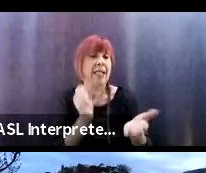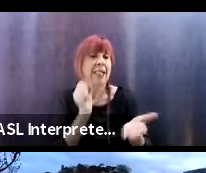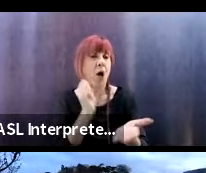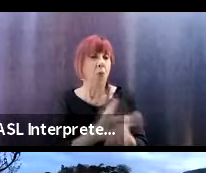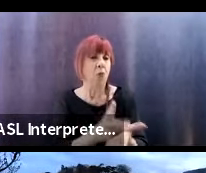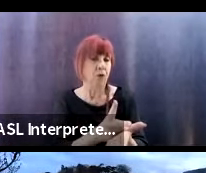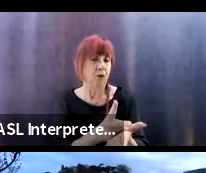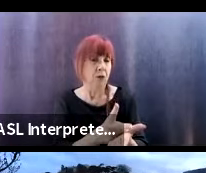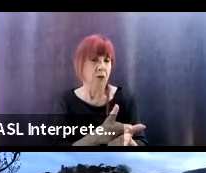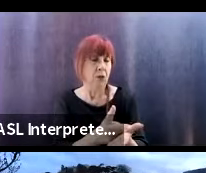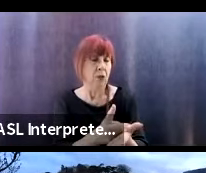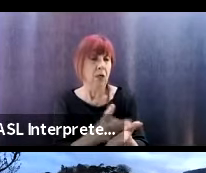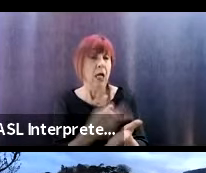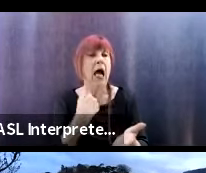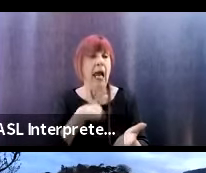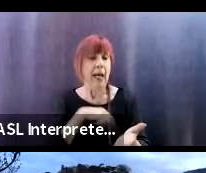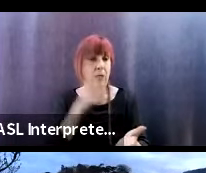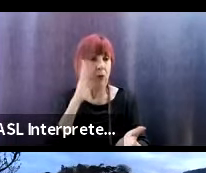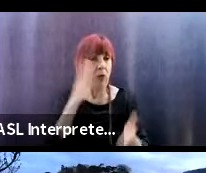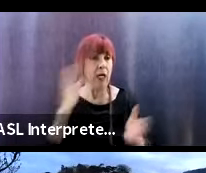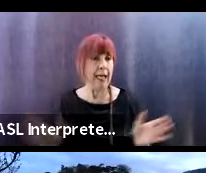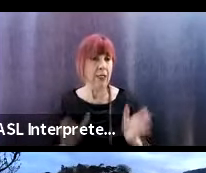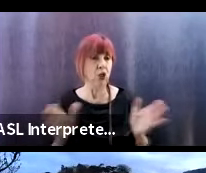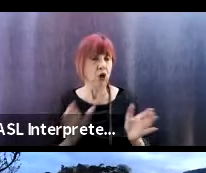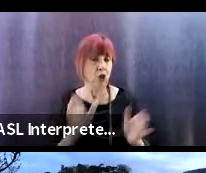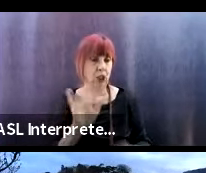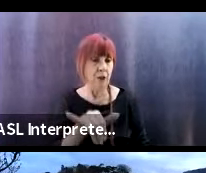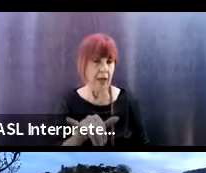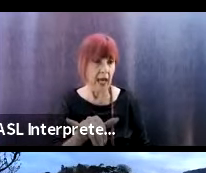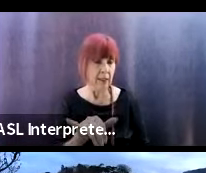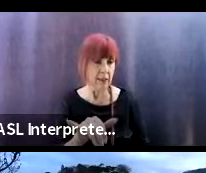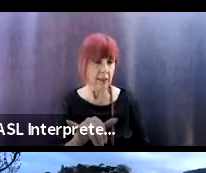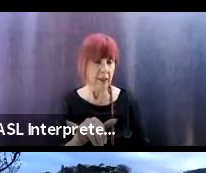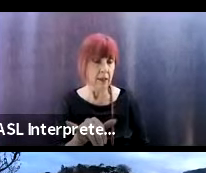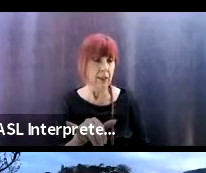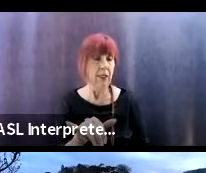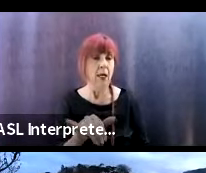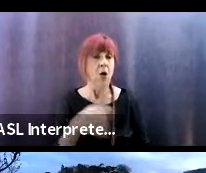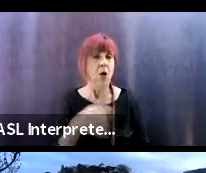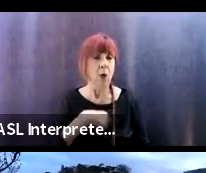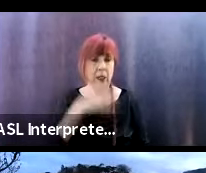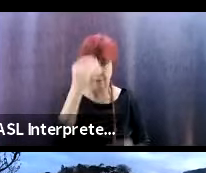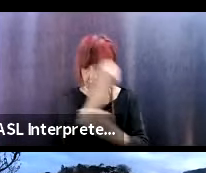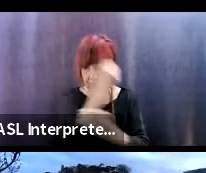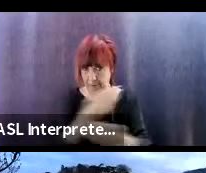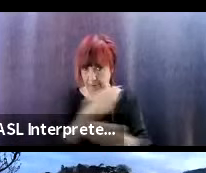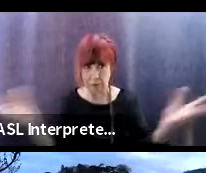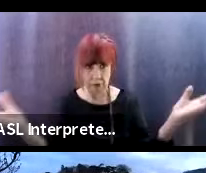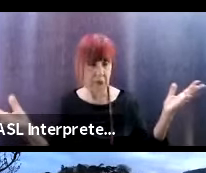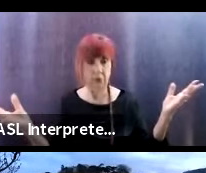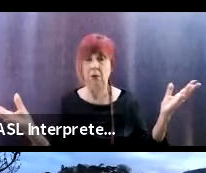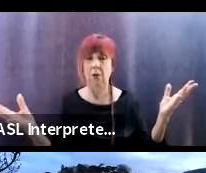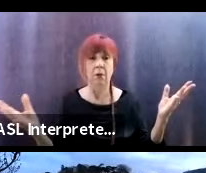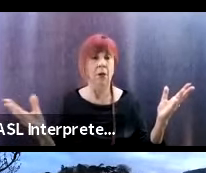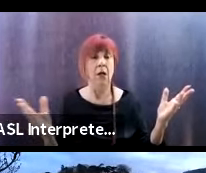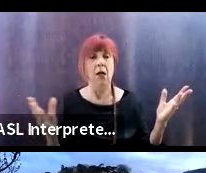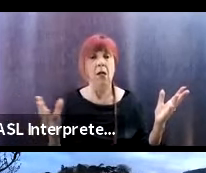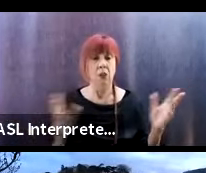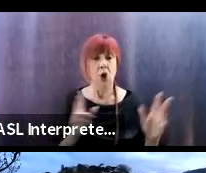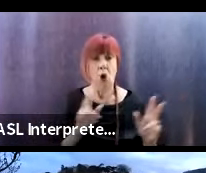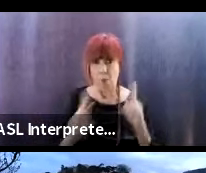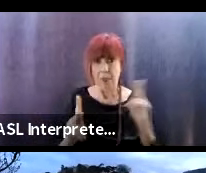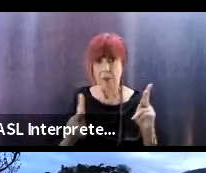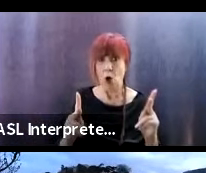be encouraging, we'll be able to ensure is known across the state, so that people who are helping